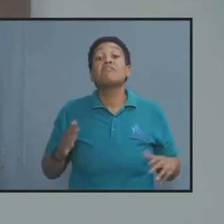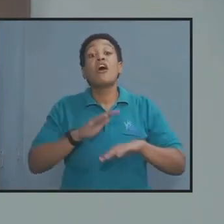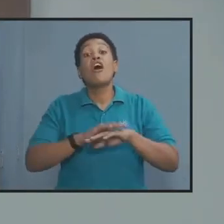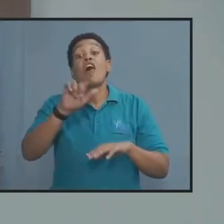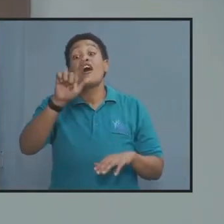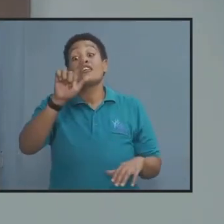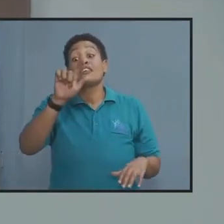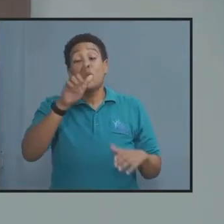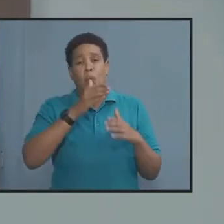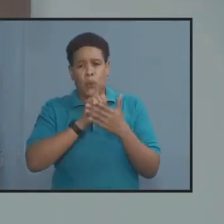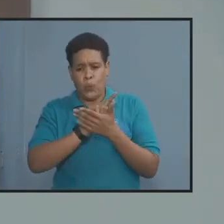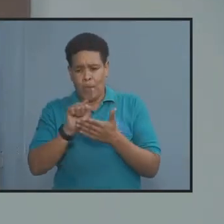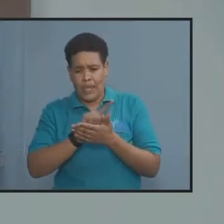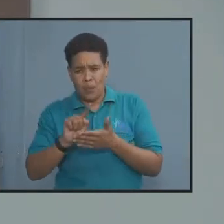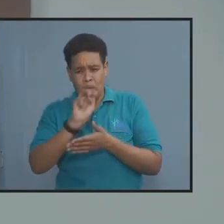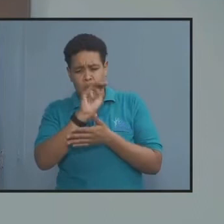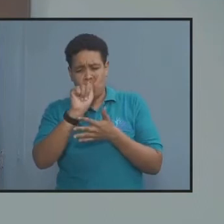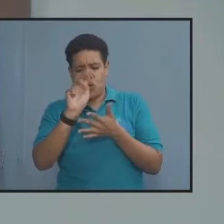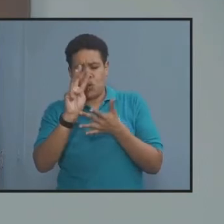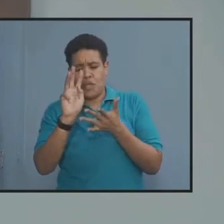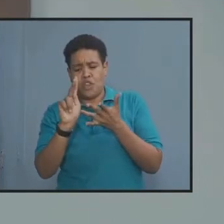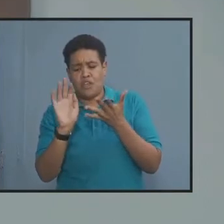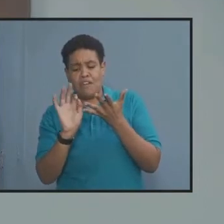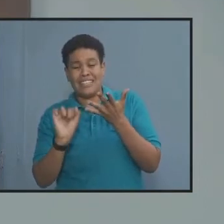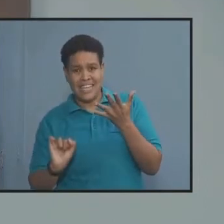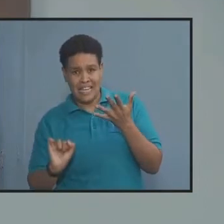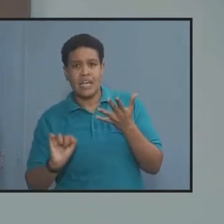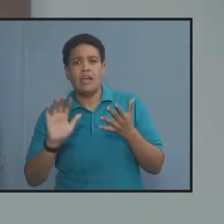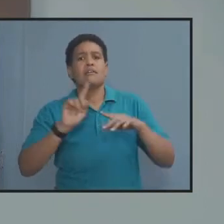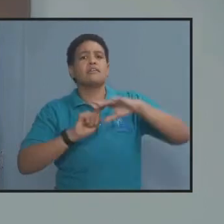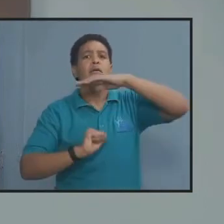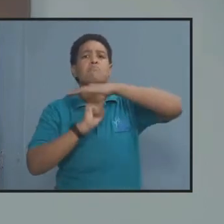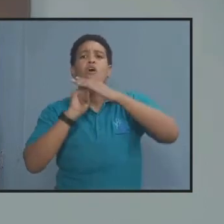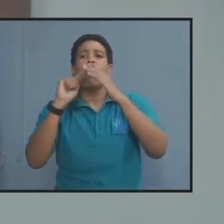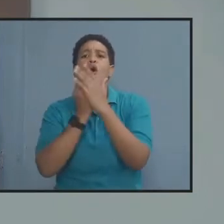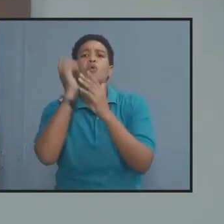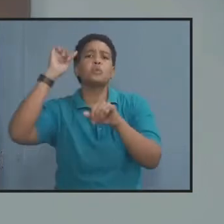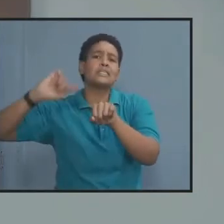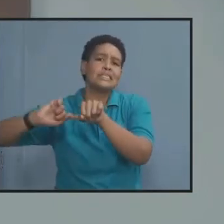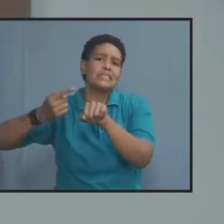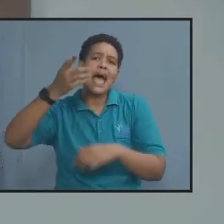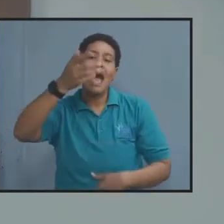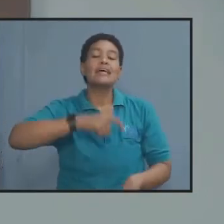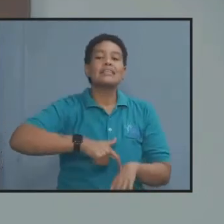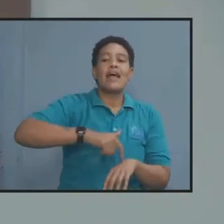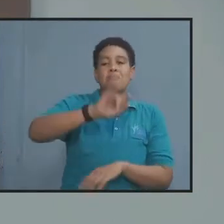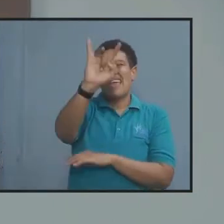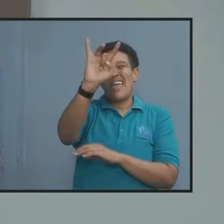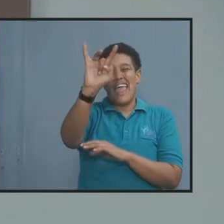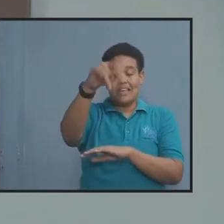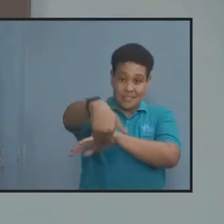weekdays and Saturday, curfew will begin at 8